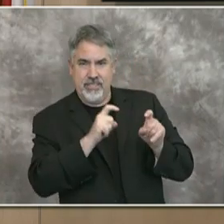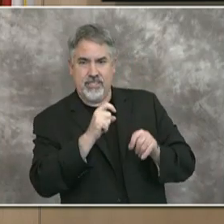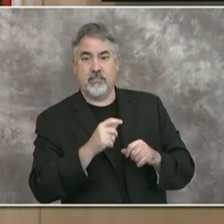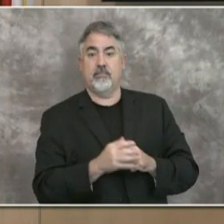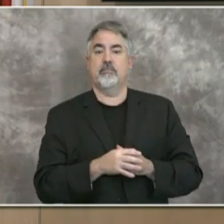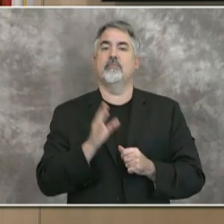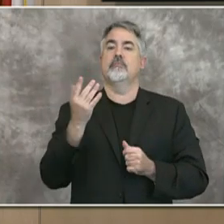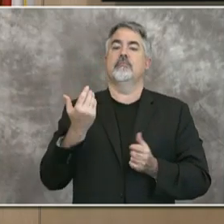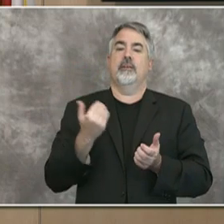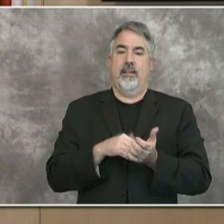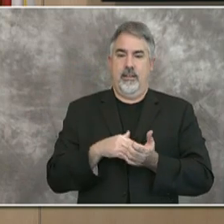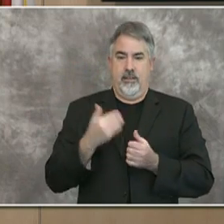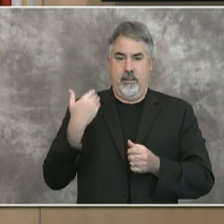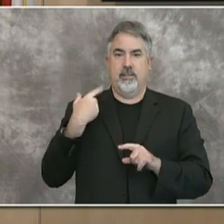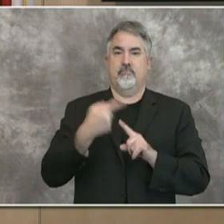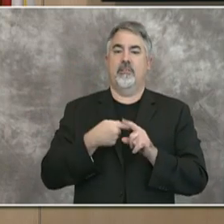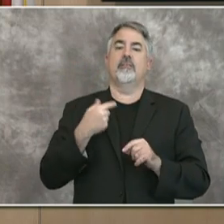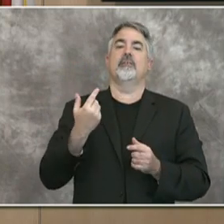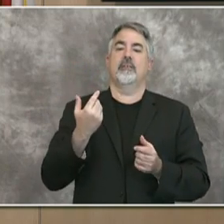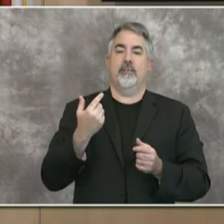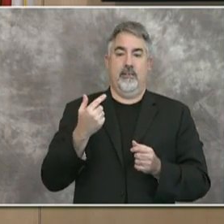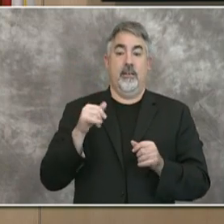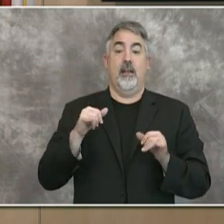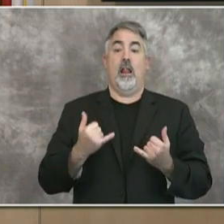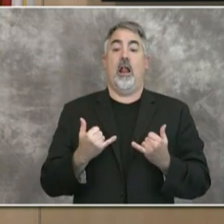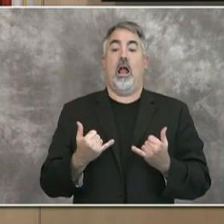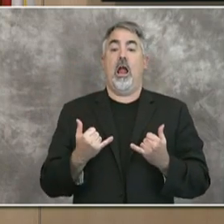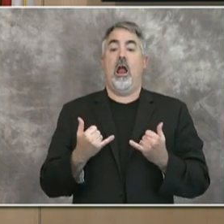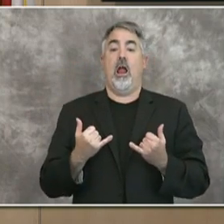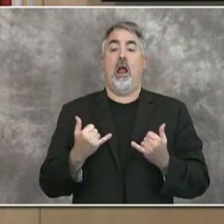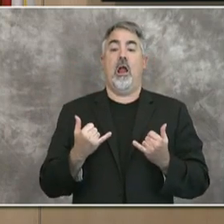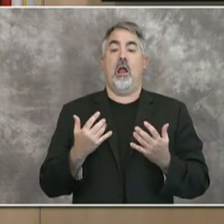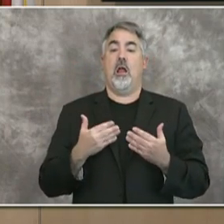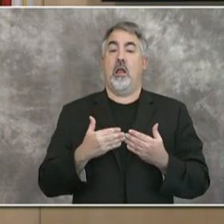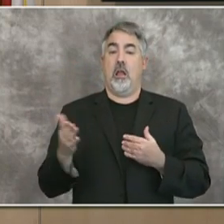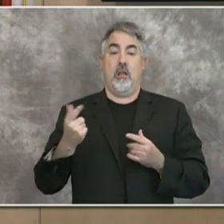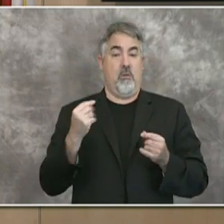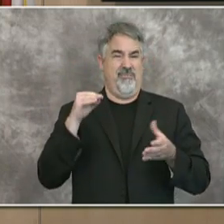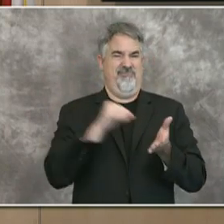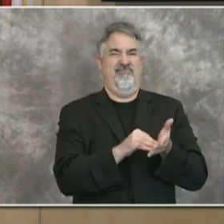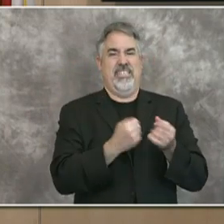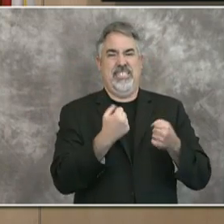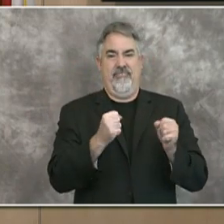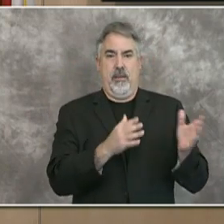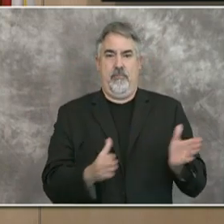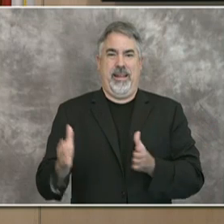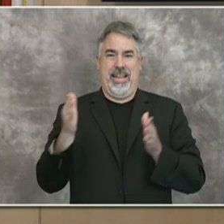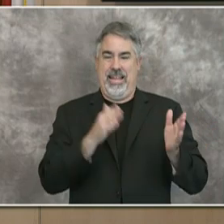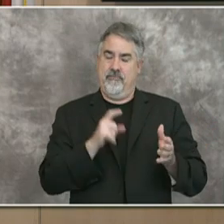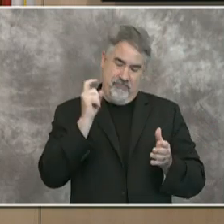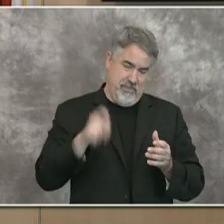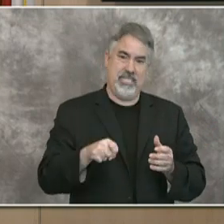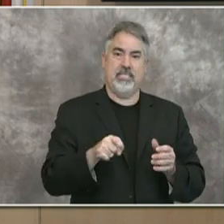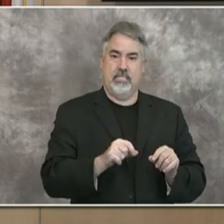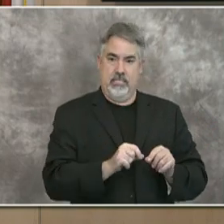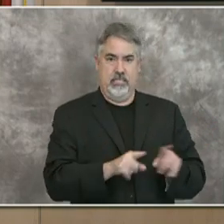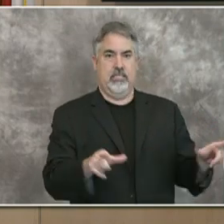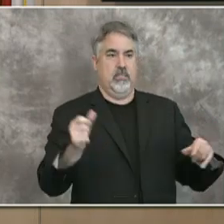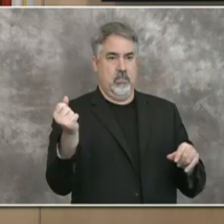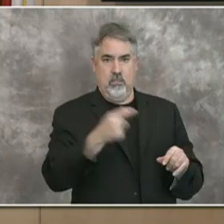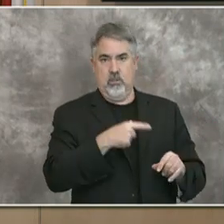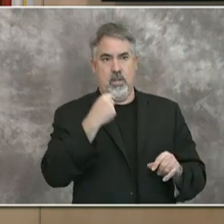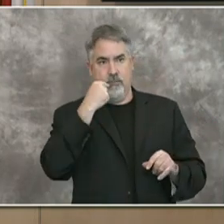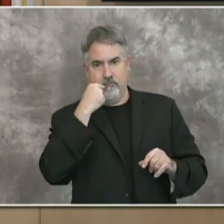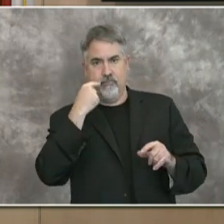last month. We have socialized it and included it in our safety plan that's coming out. The reality is the only way we can come out of this and not